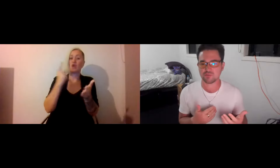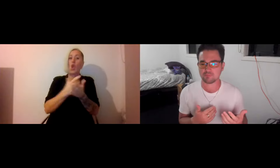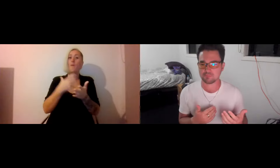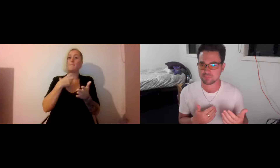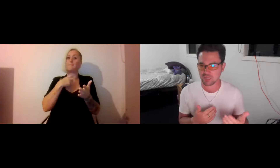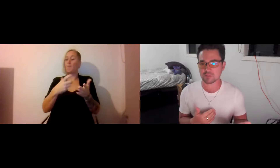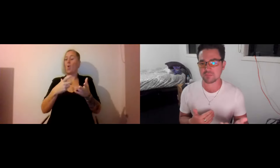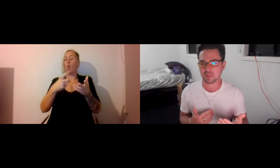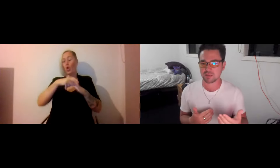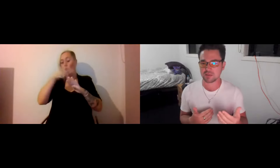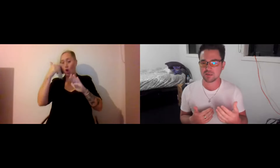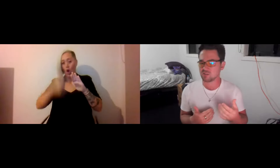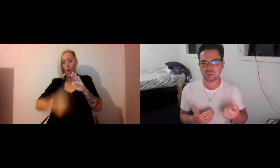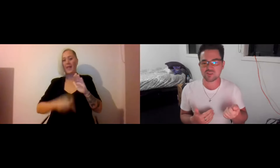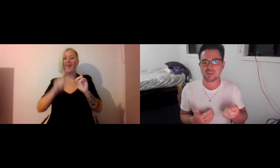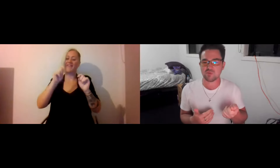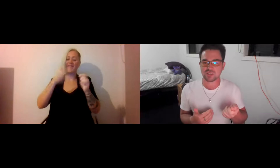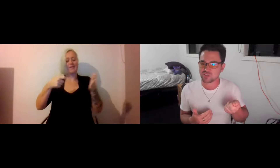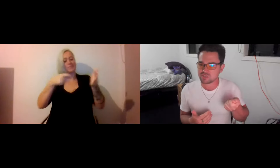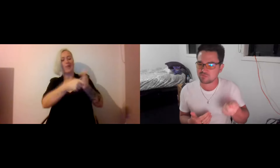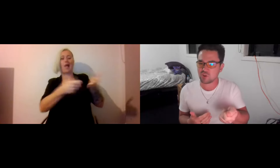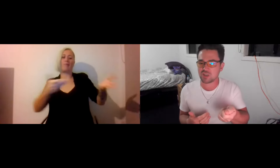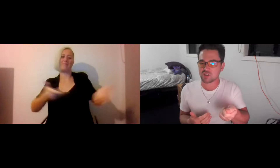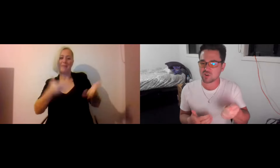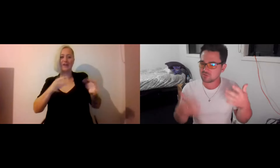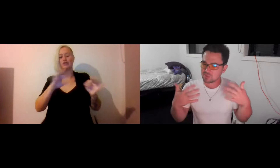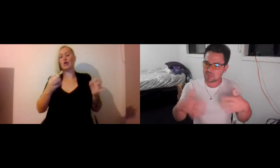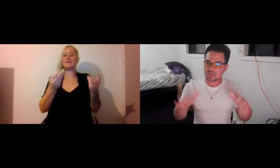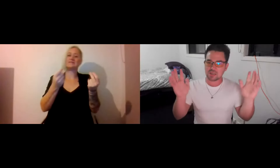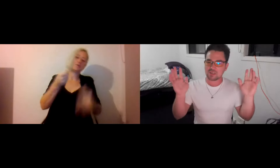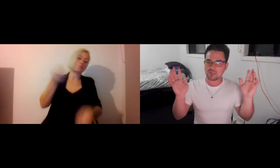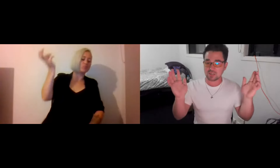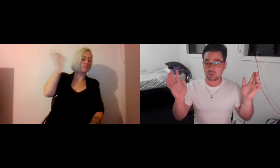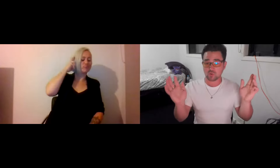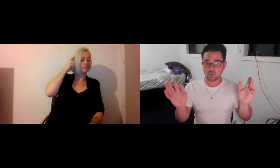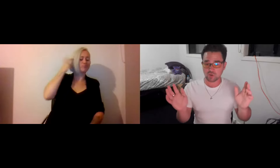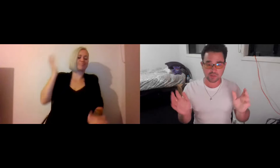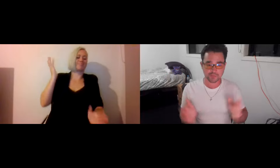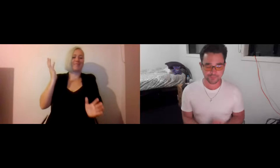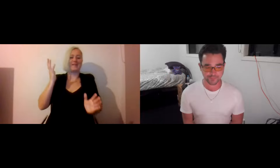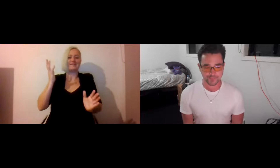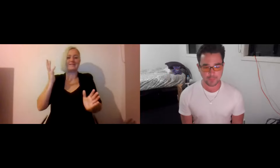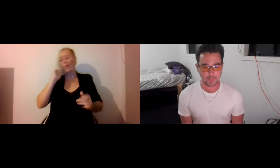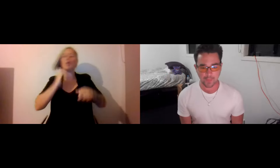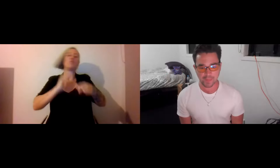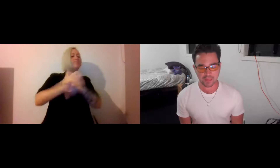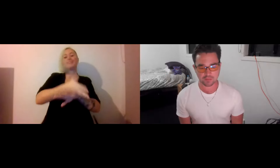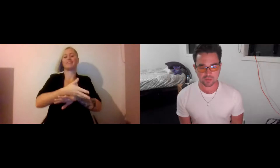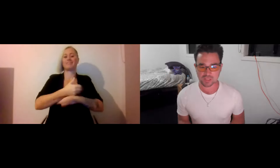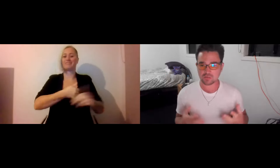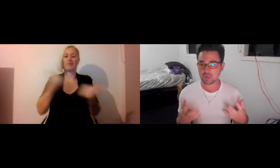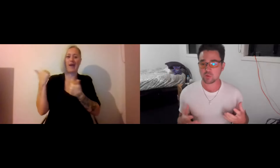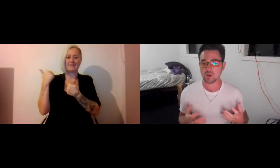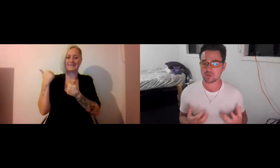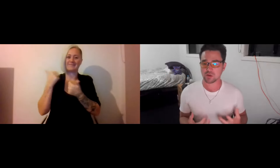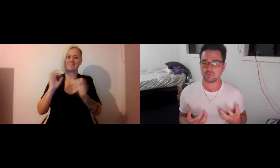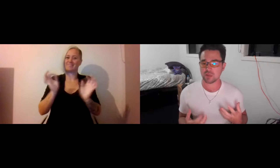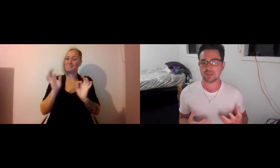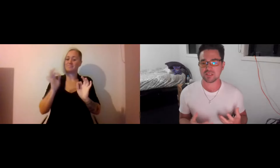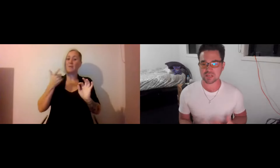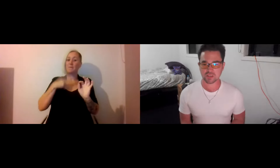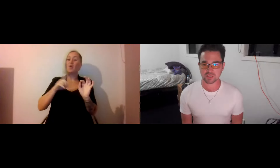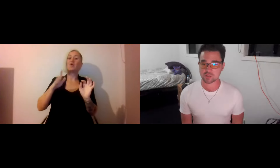notion of plug and play. It's not as simple as just turning it on and then let it do all the work, because it requires a